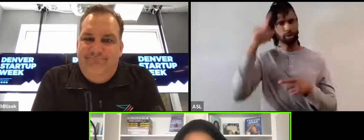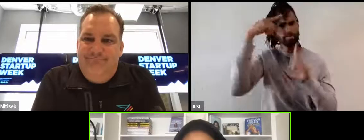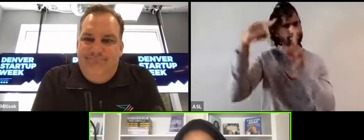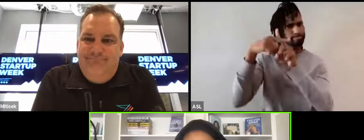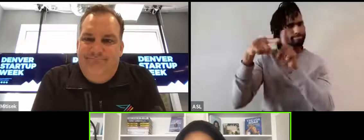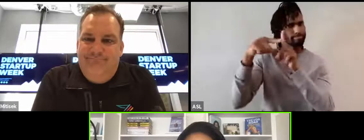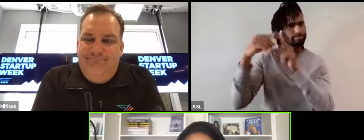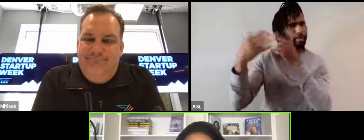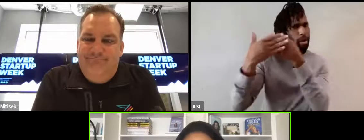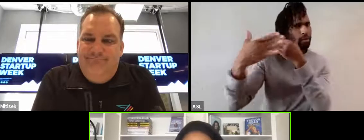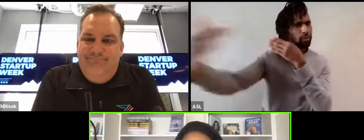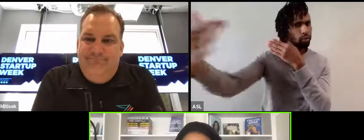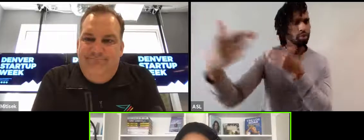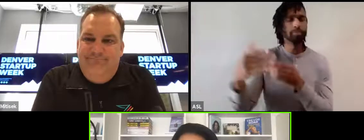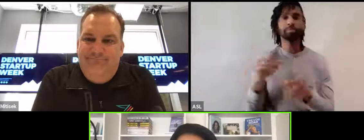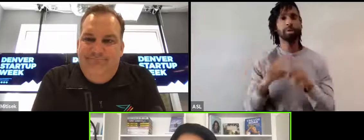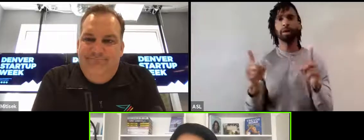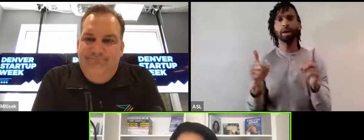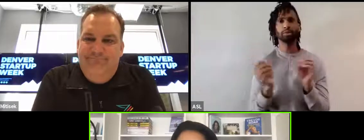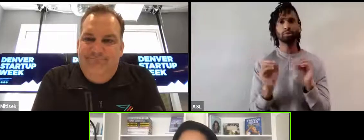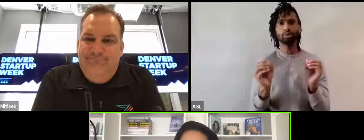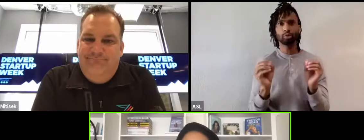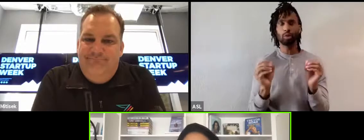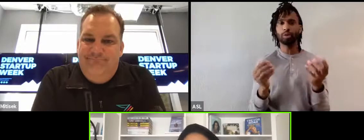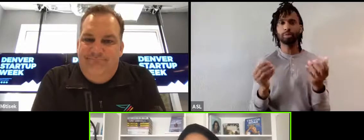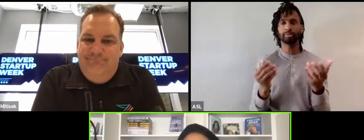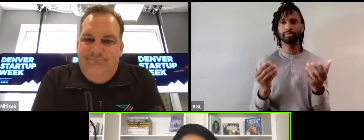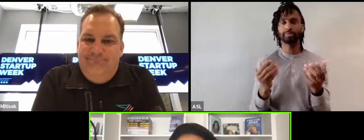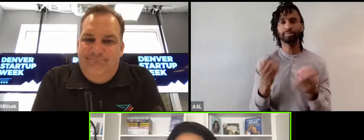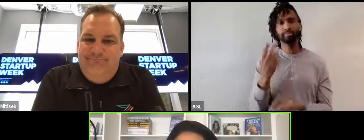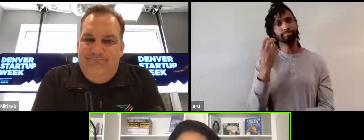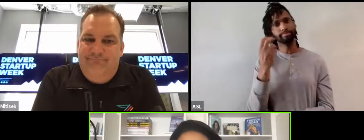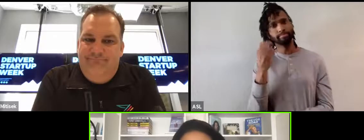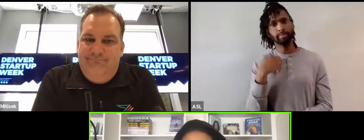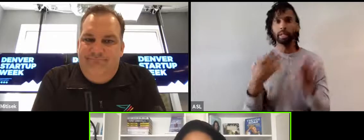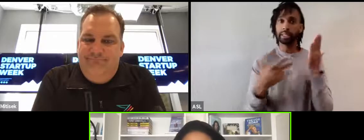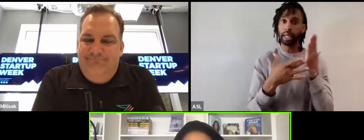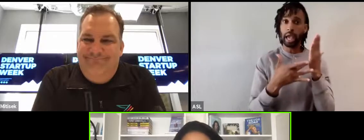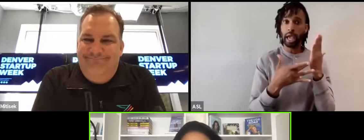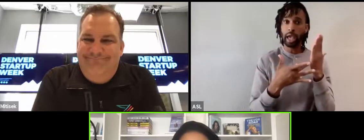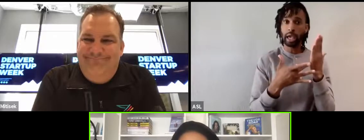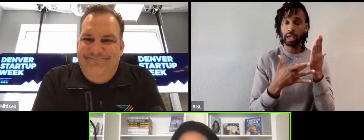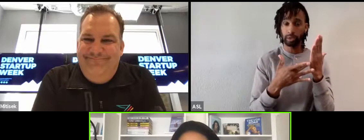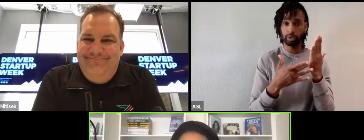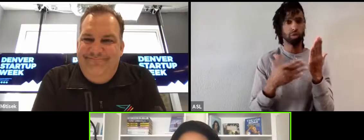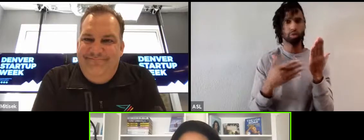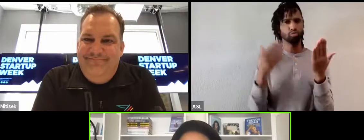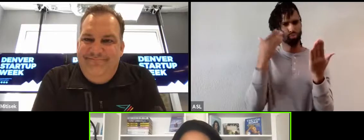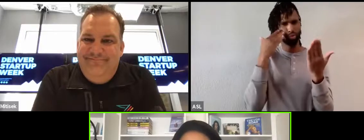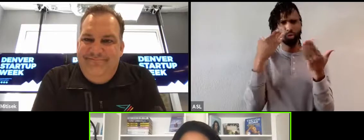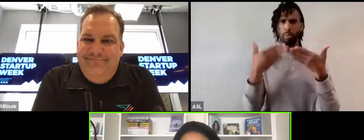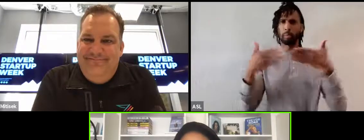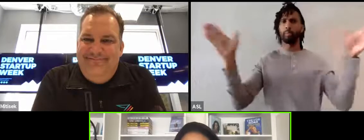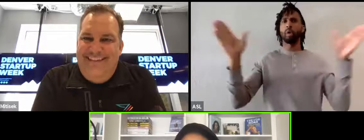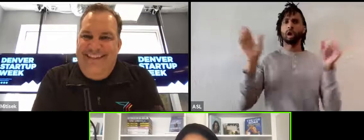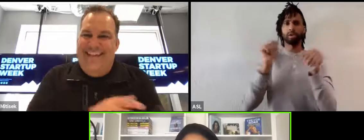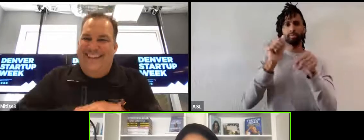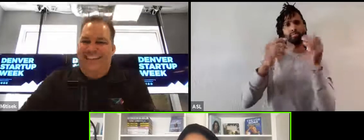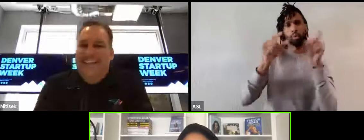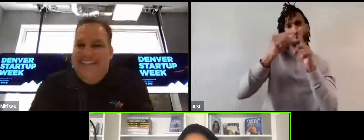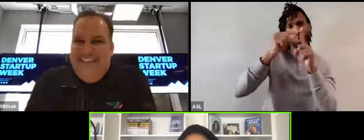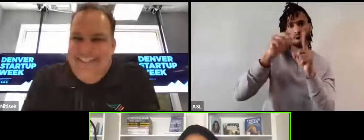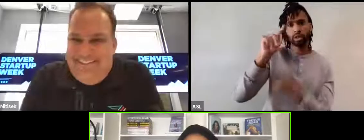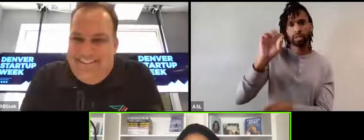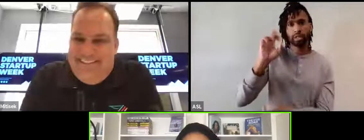future. And it was there was no doubt that tech, which is such a broad word, right? But that